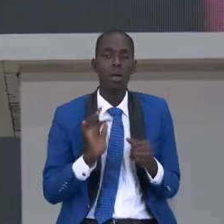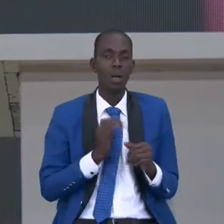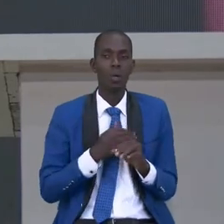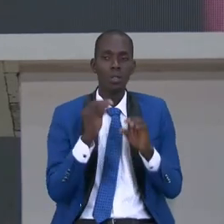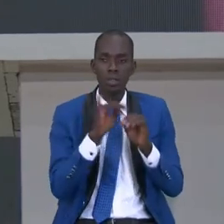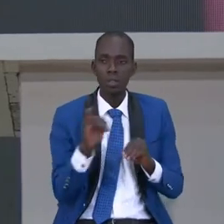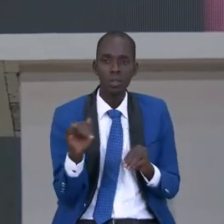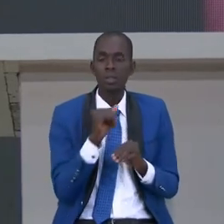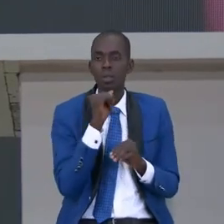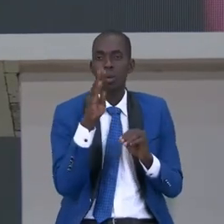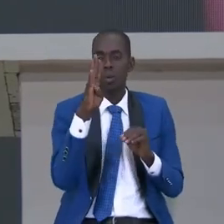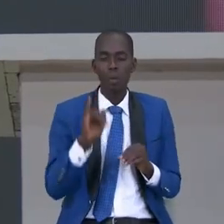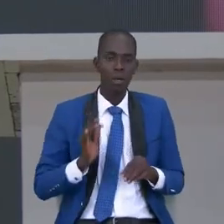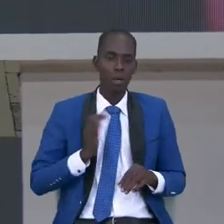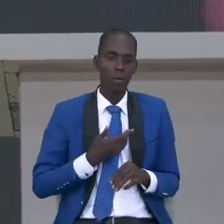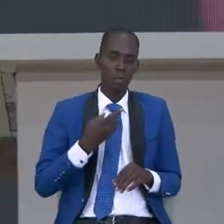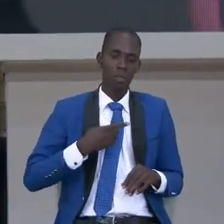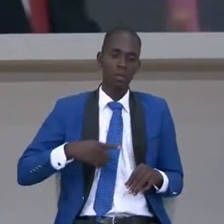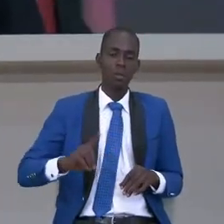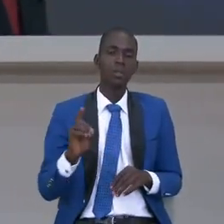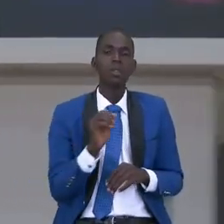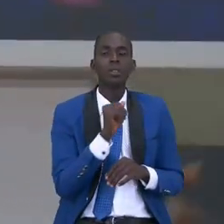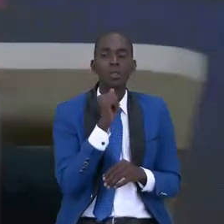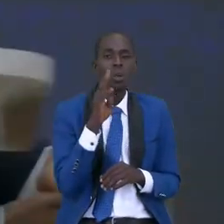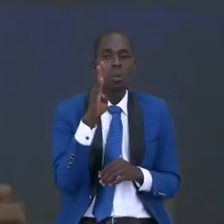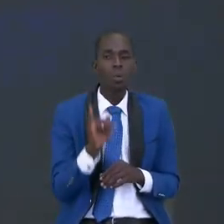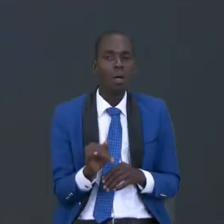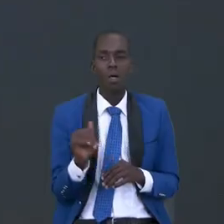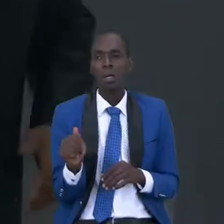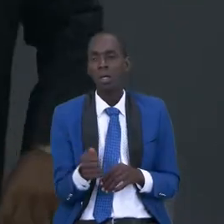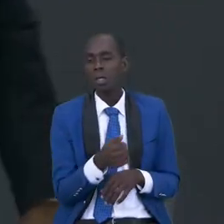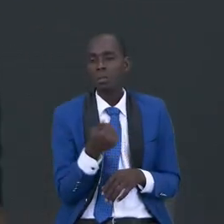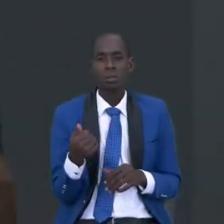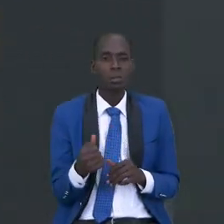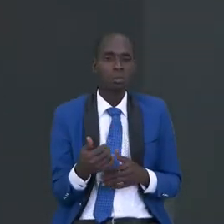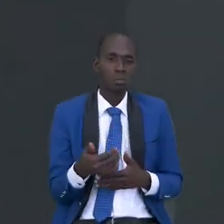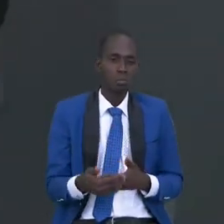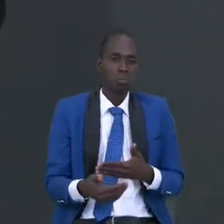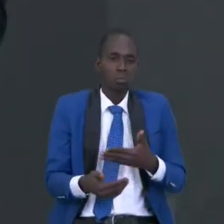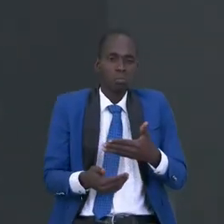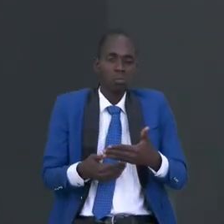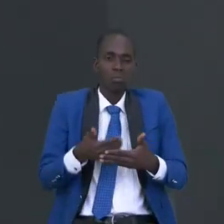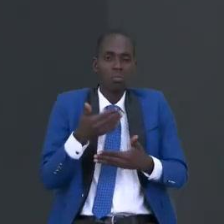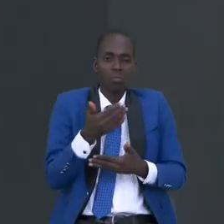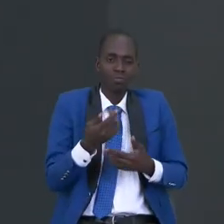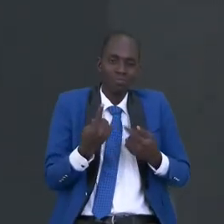by denomination, by faith. Not by gradual effort, by